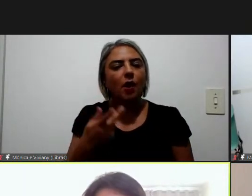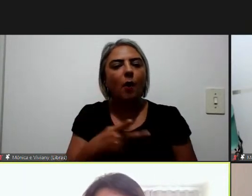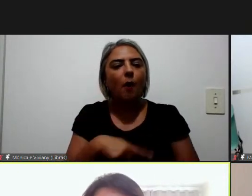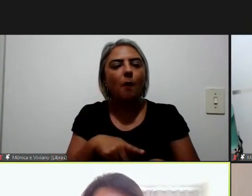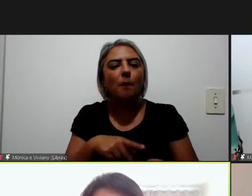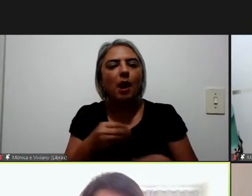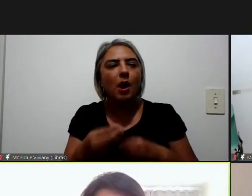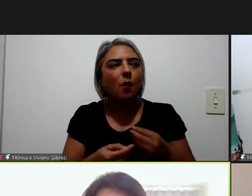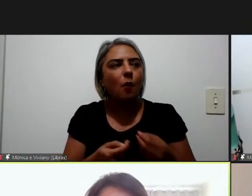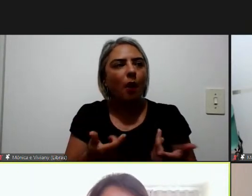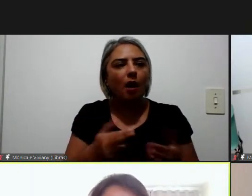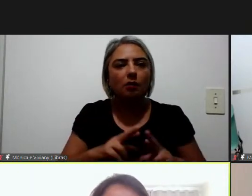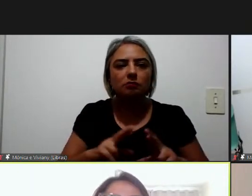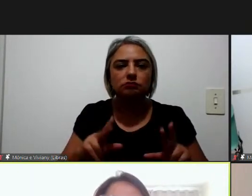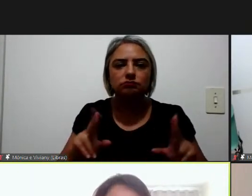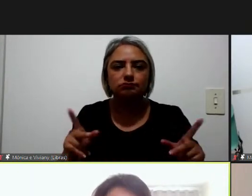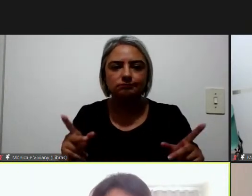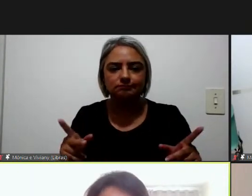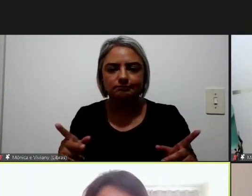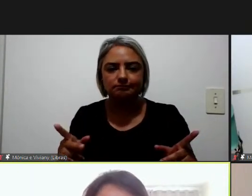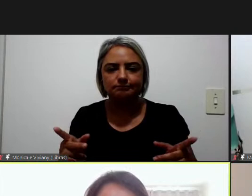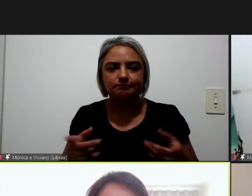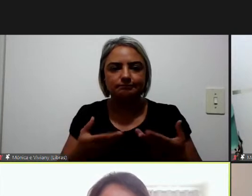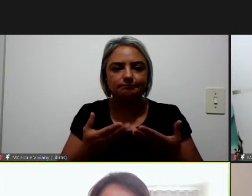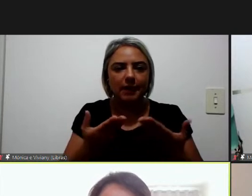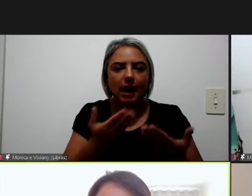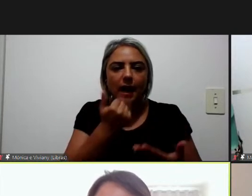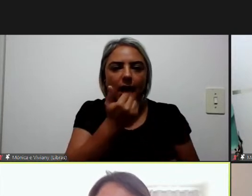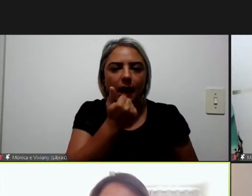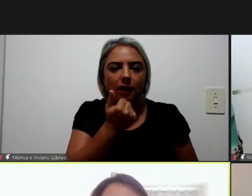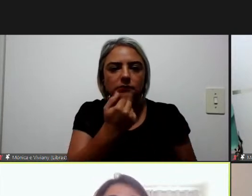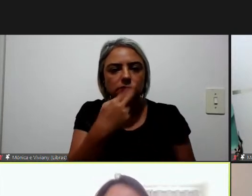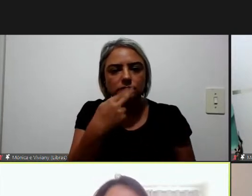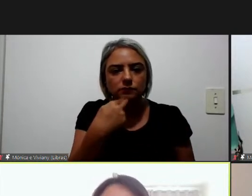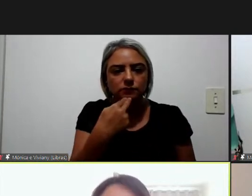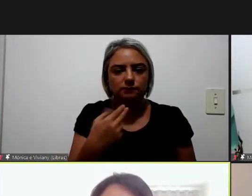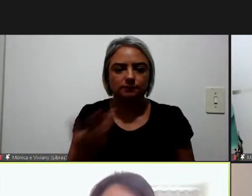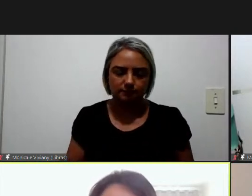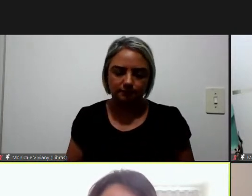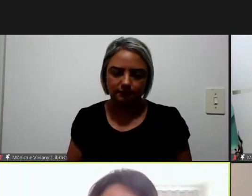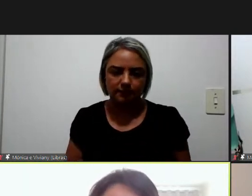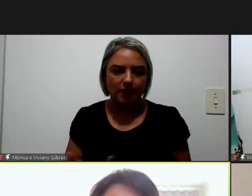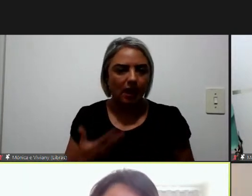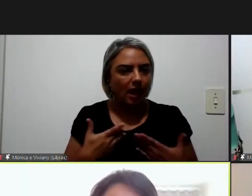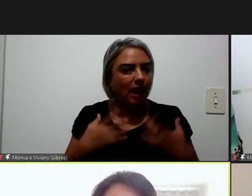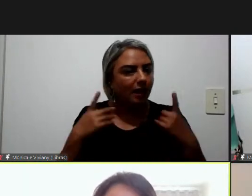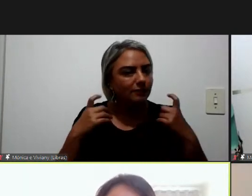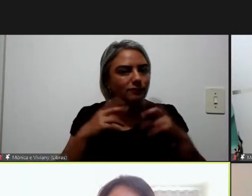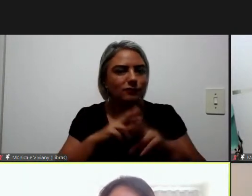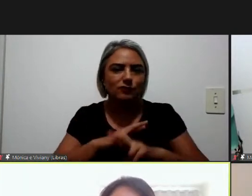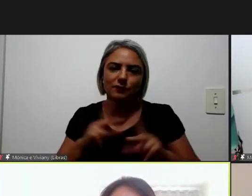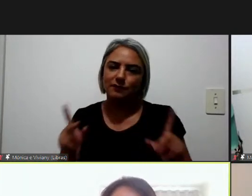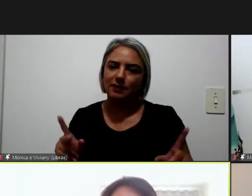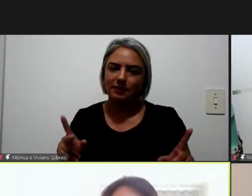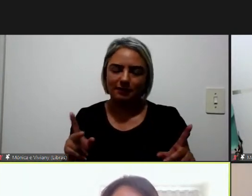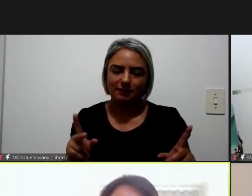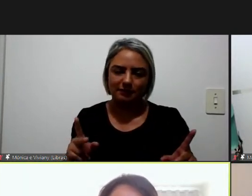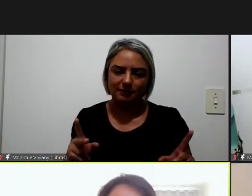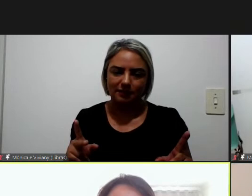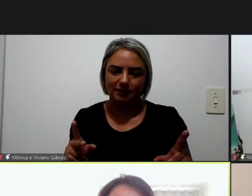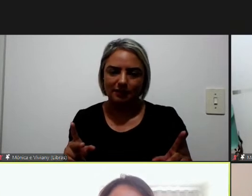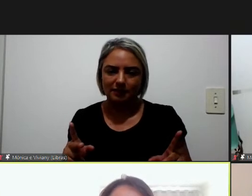Imagine in a country like Brazil, with the diversity that we have to deal with, food and nutrition, it is very